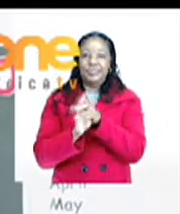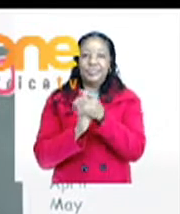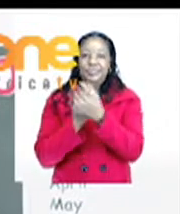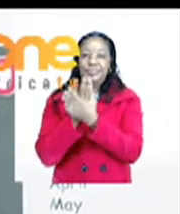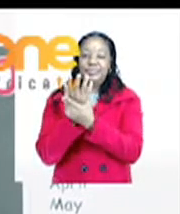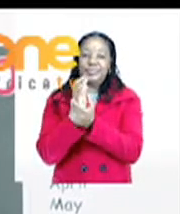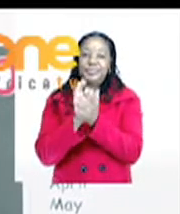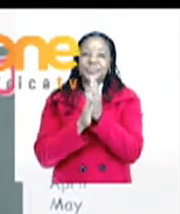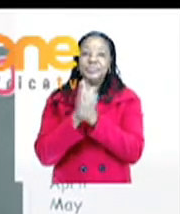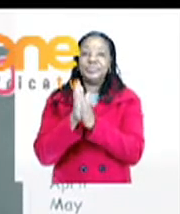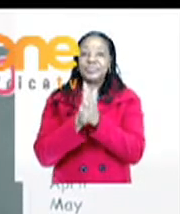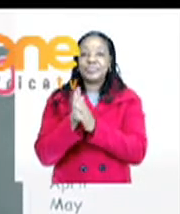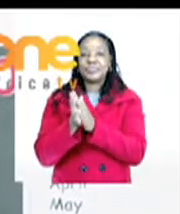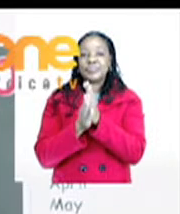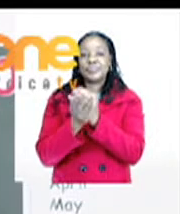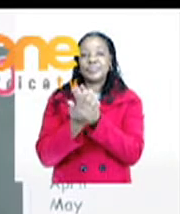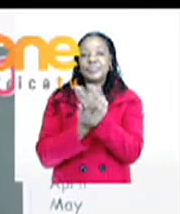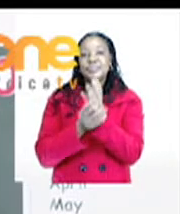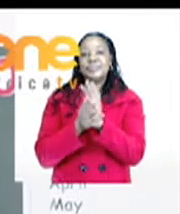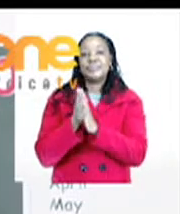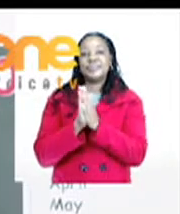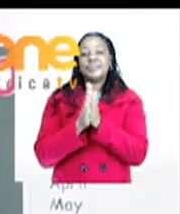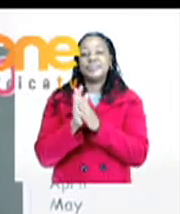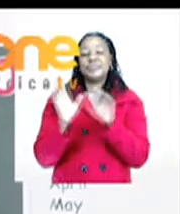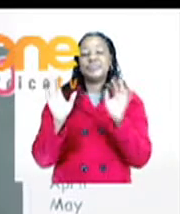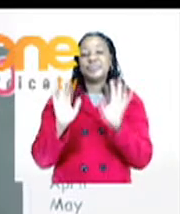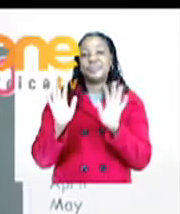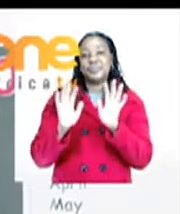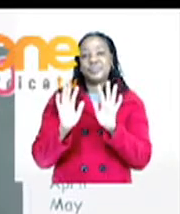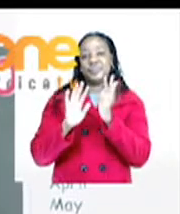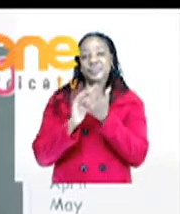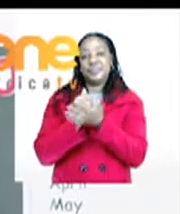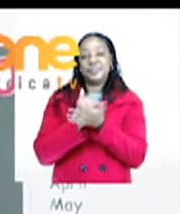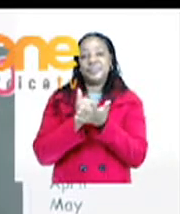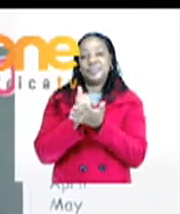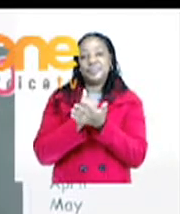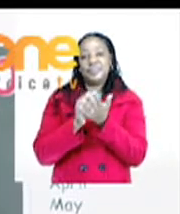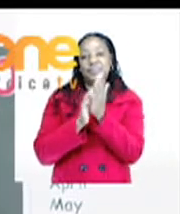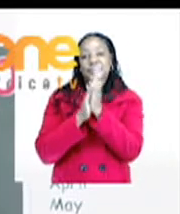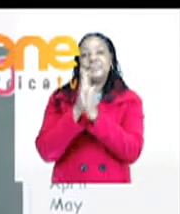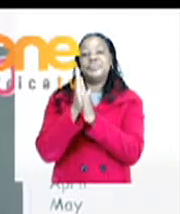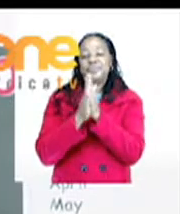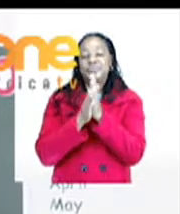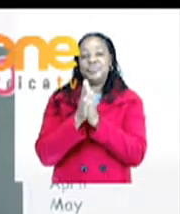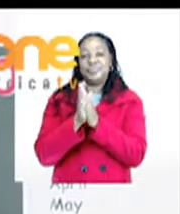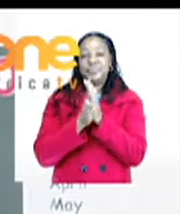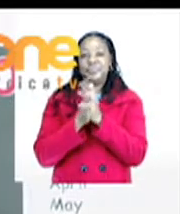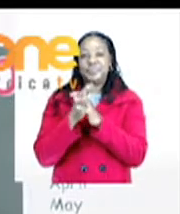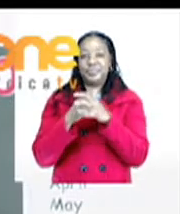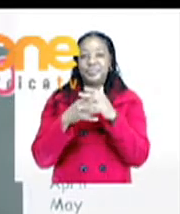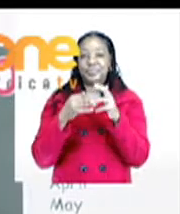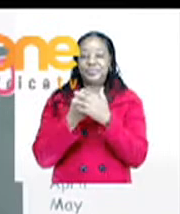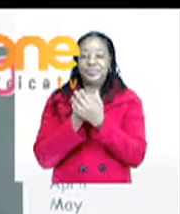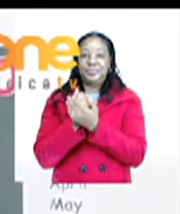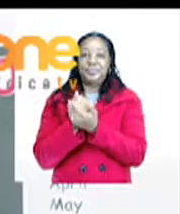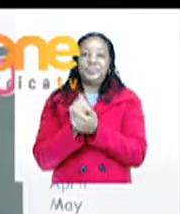back, inside and forth. Now your hands and mine are clean. We have